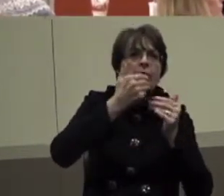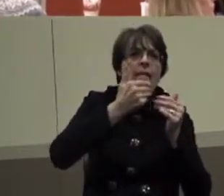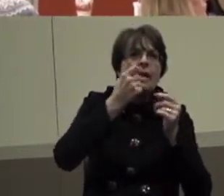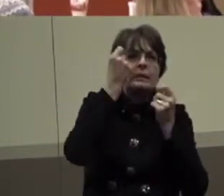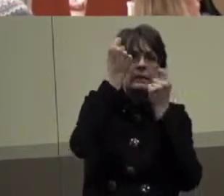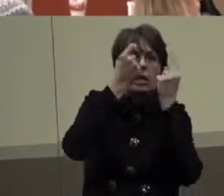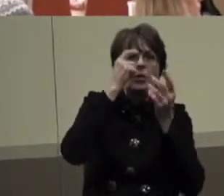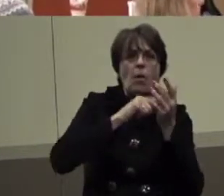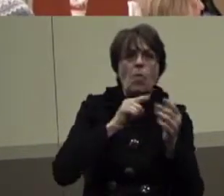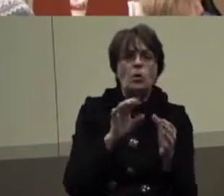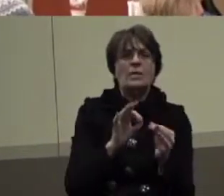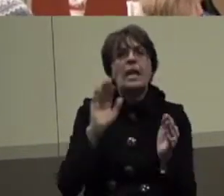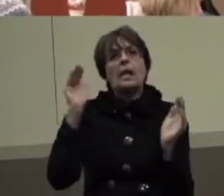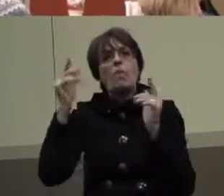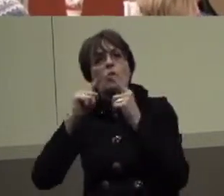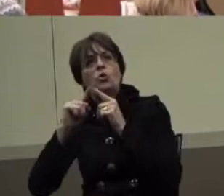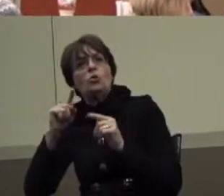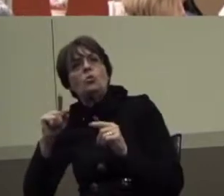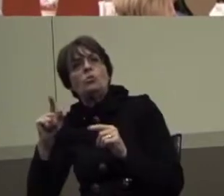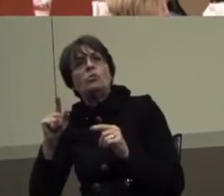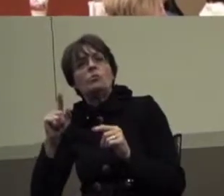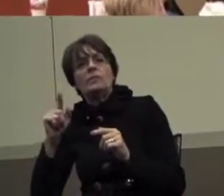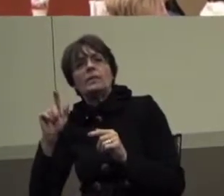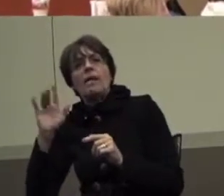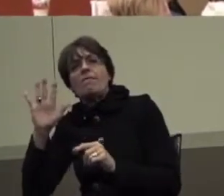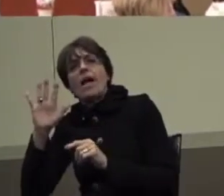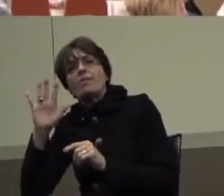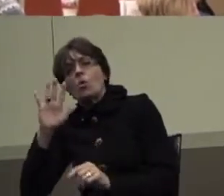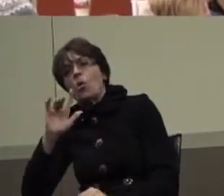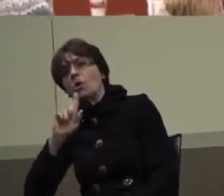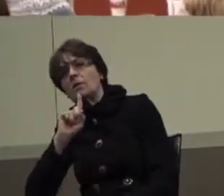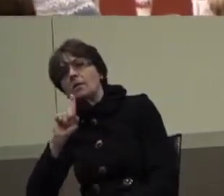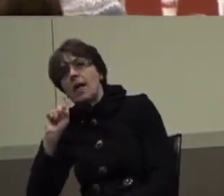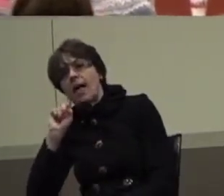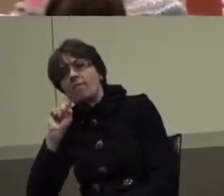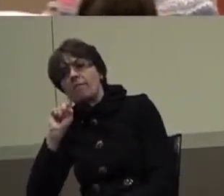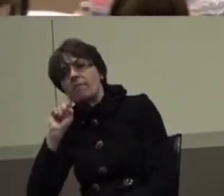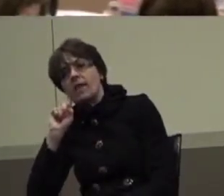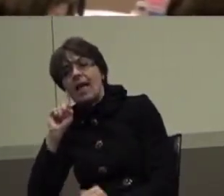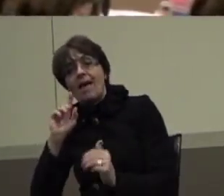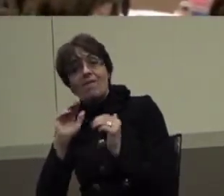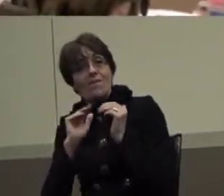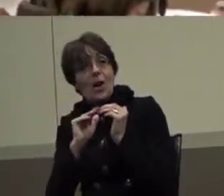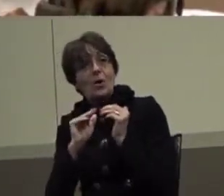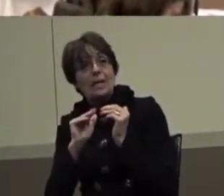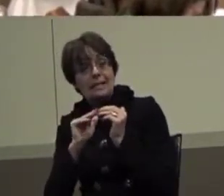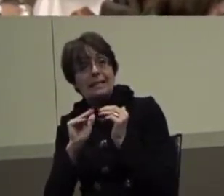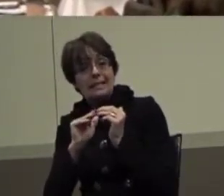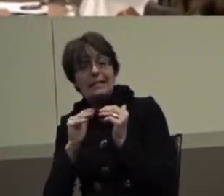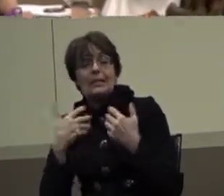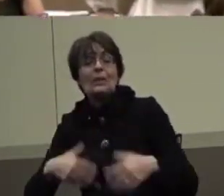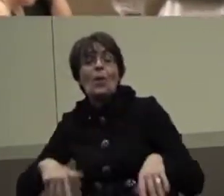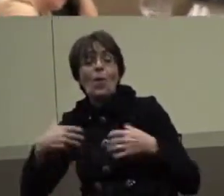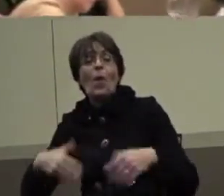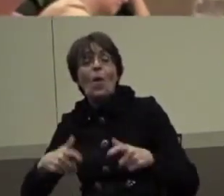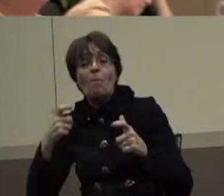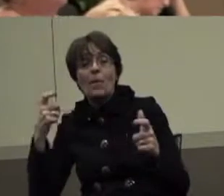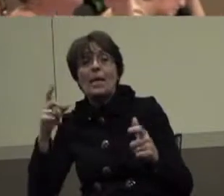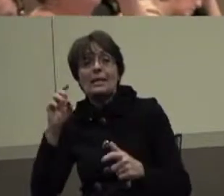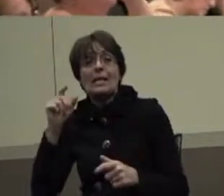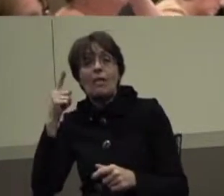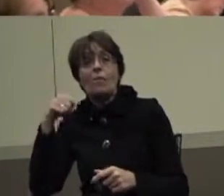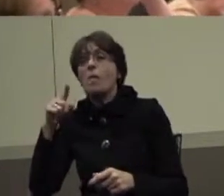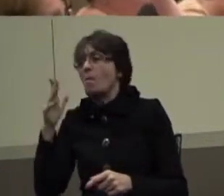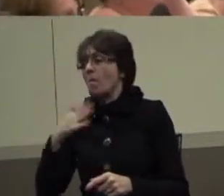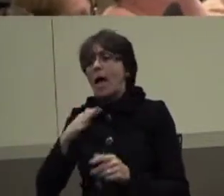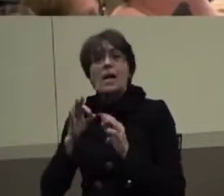that a 5-year-old deaf kid could. Yeah. I'm saying fairness is such a big deal for those kids, and they don't. I don't know, because my interpreter